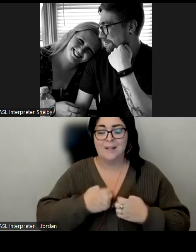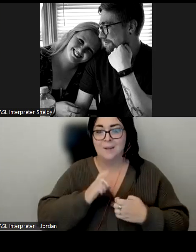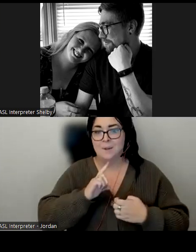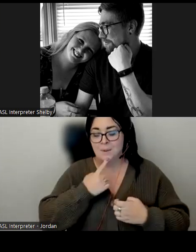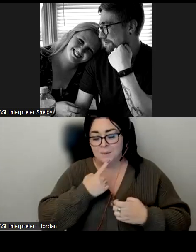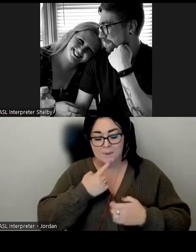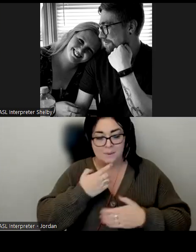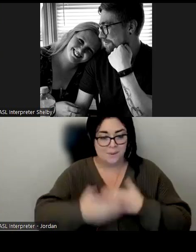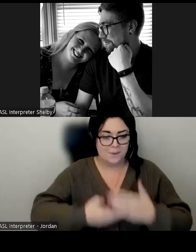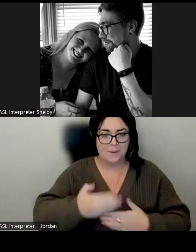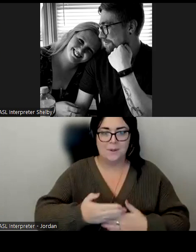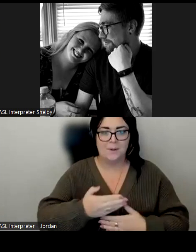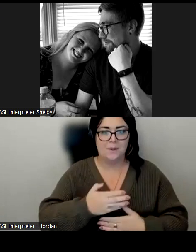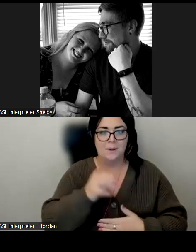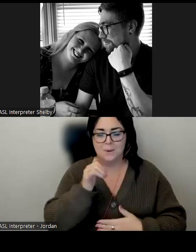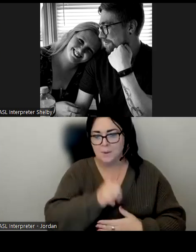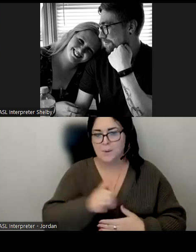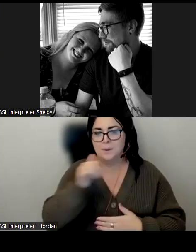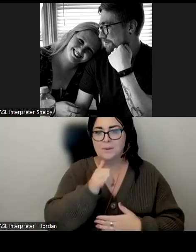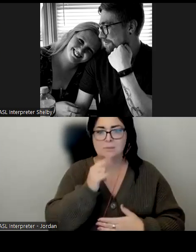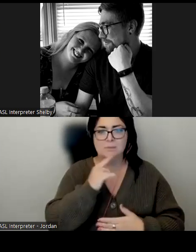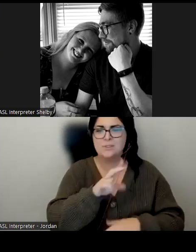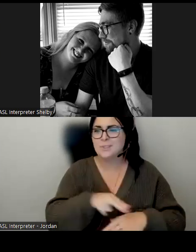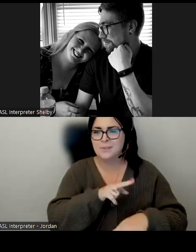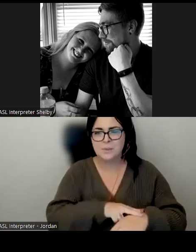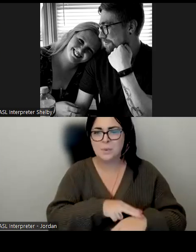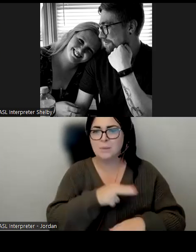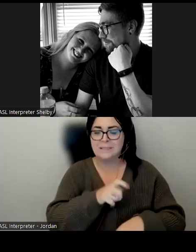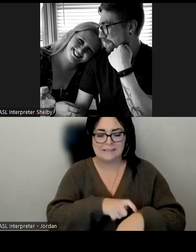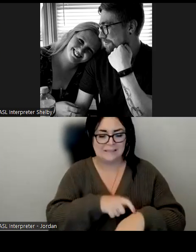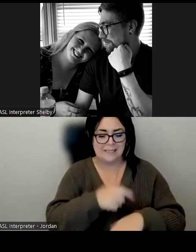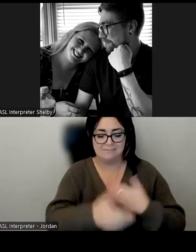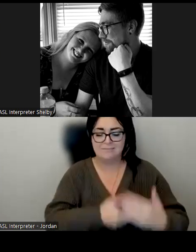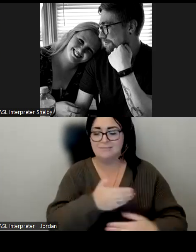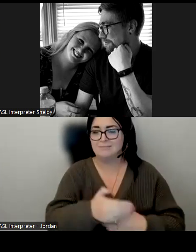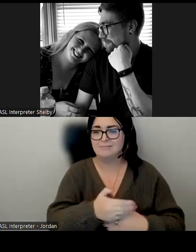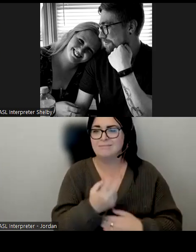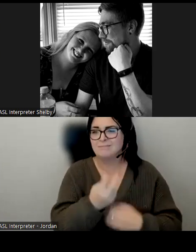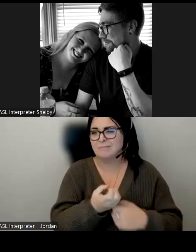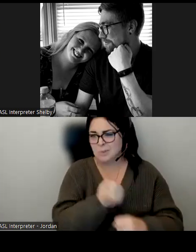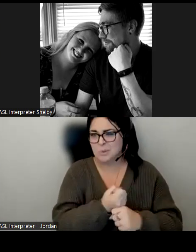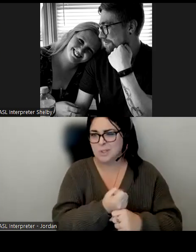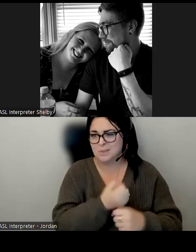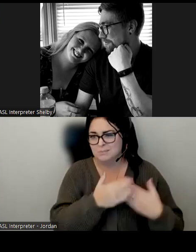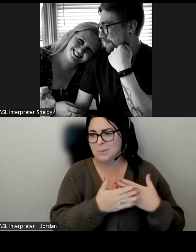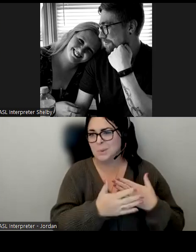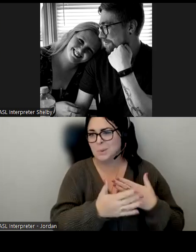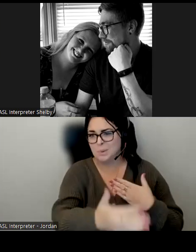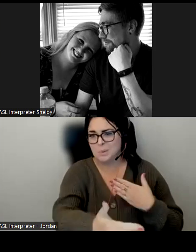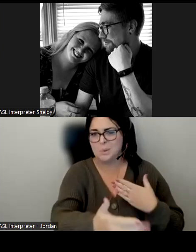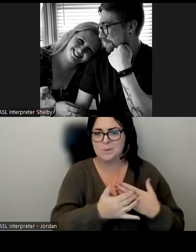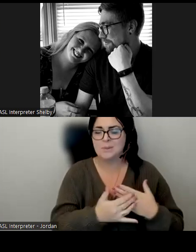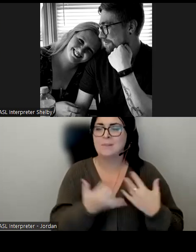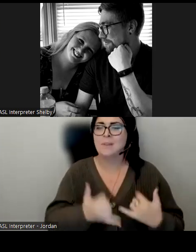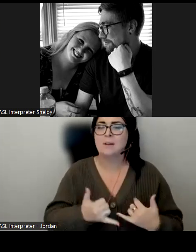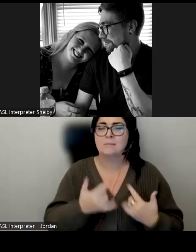even the most normal of bereavements, we're looking at probably 2 years roughly for a normal bereavement to follow through to a point where they can